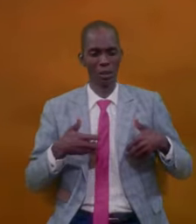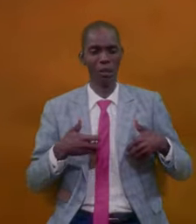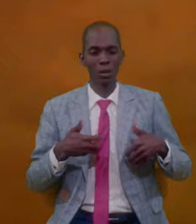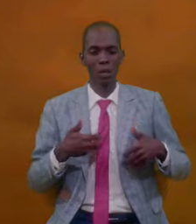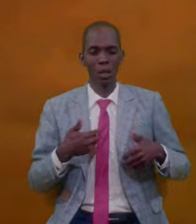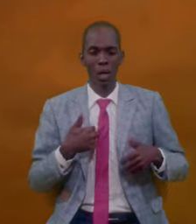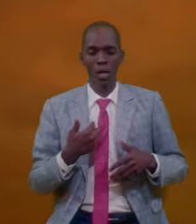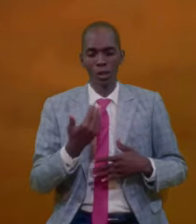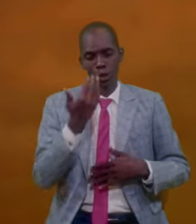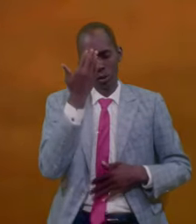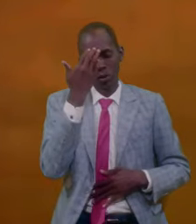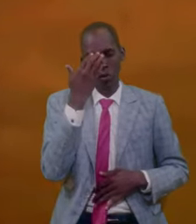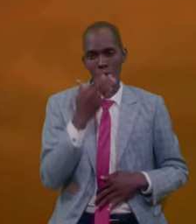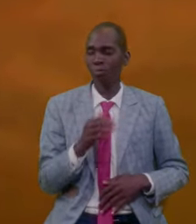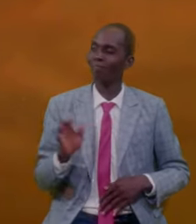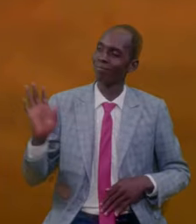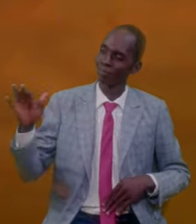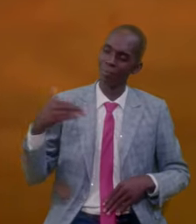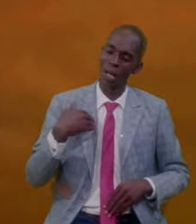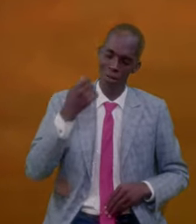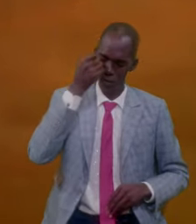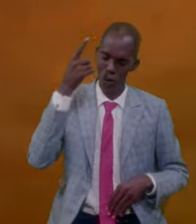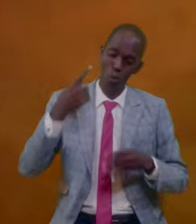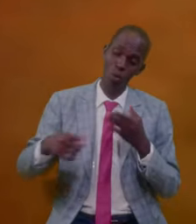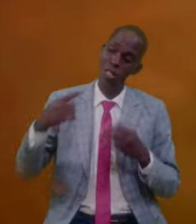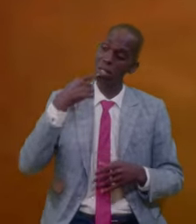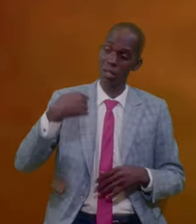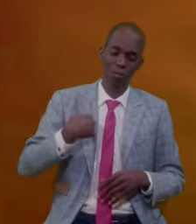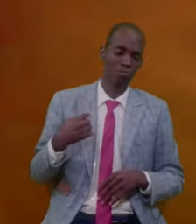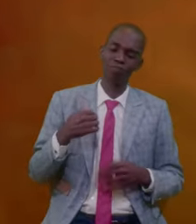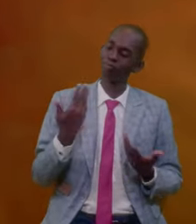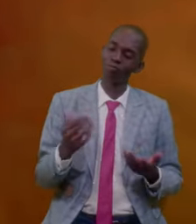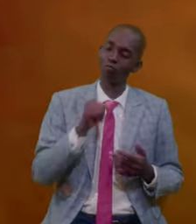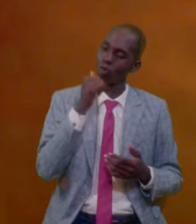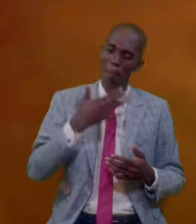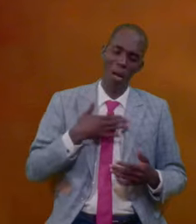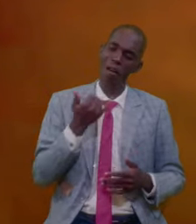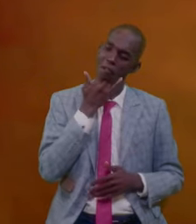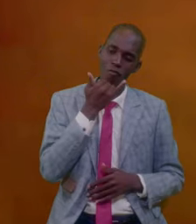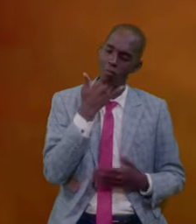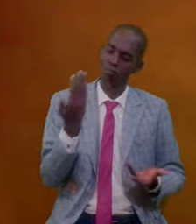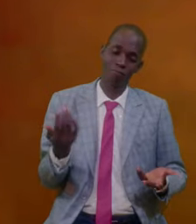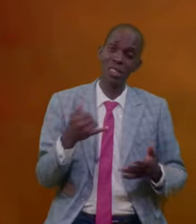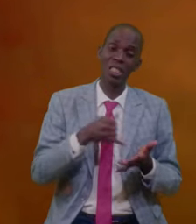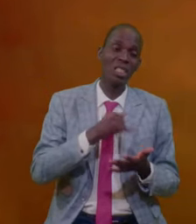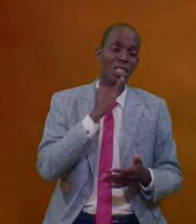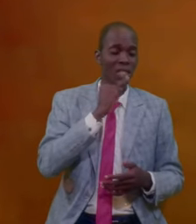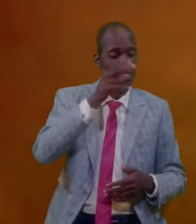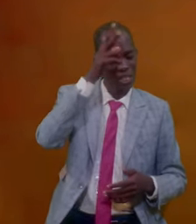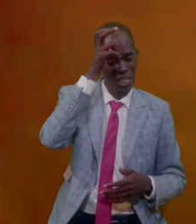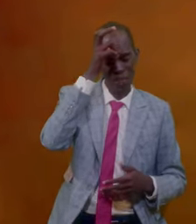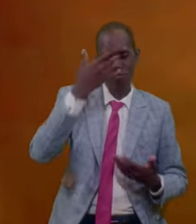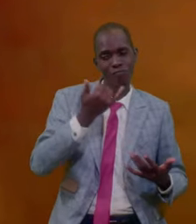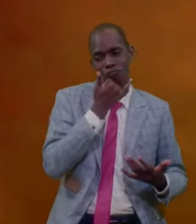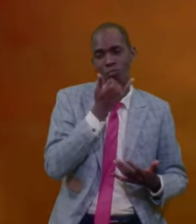see, I understand what you are telling me. But you know, it's not me, it's the devil. If you are saved, the